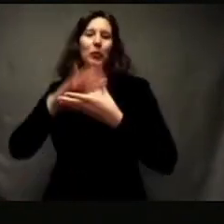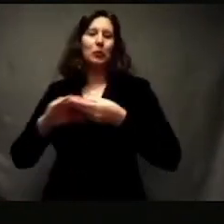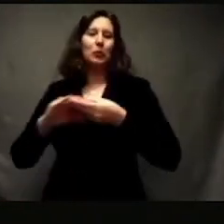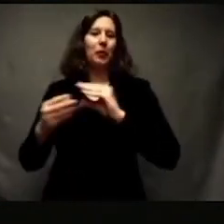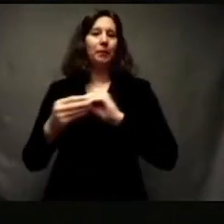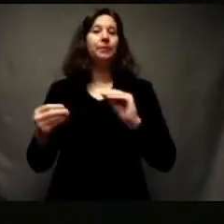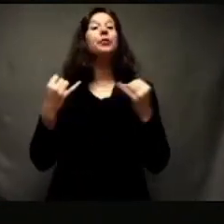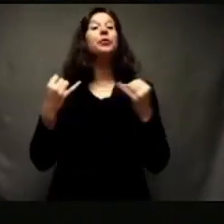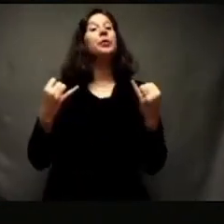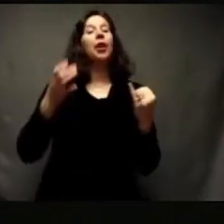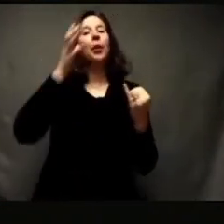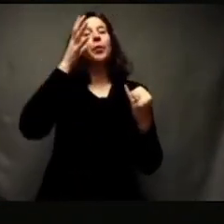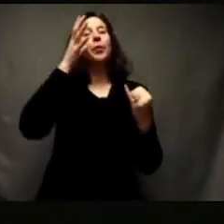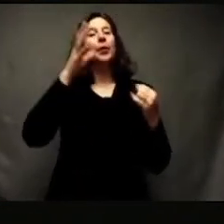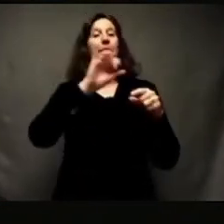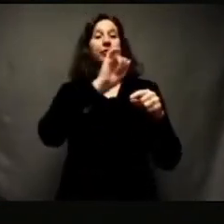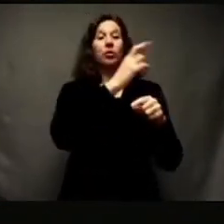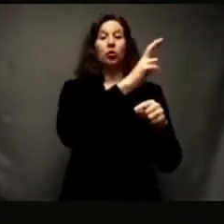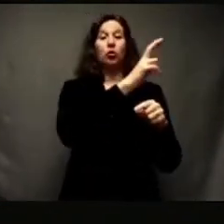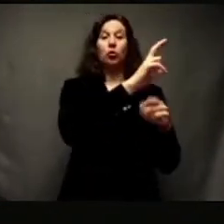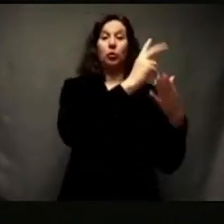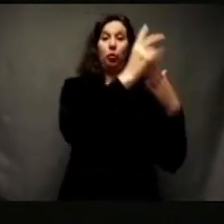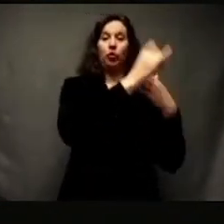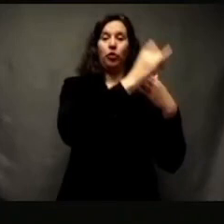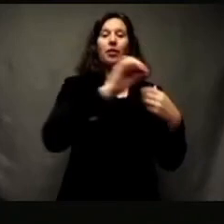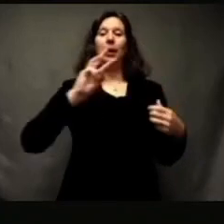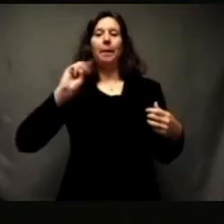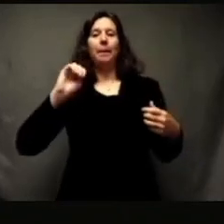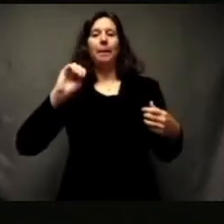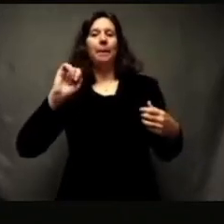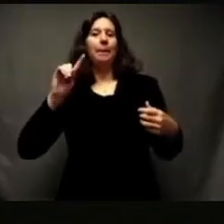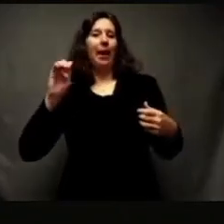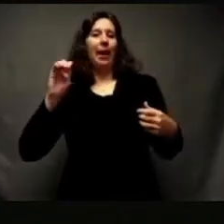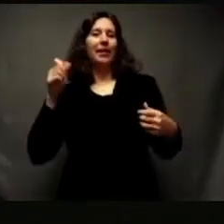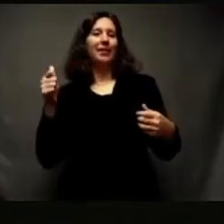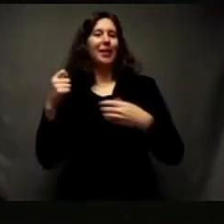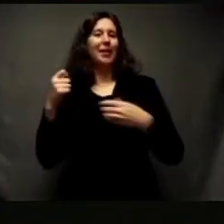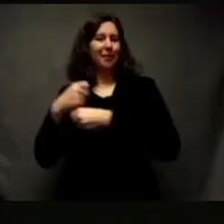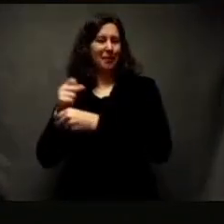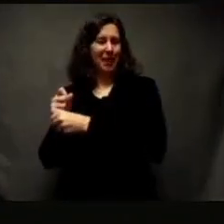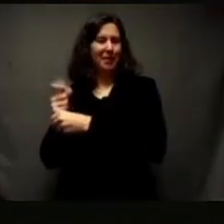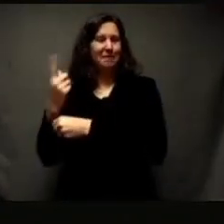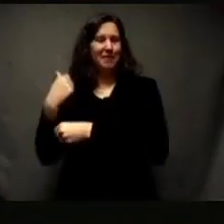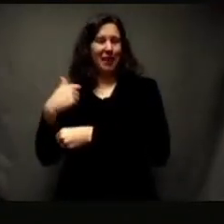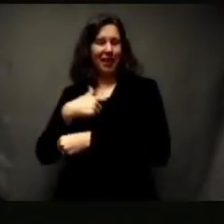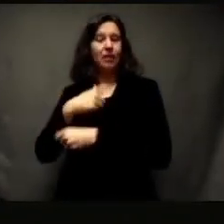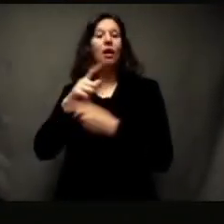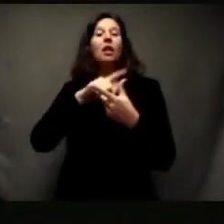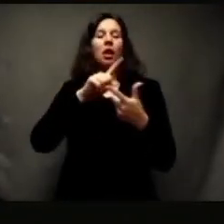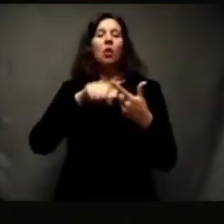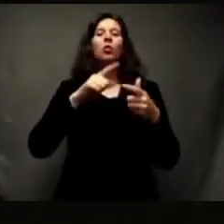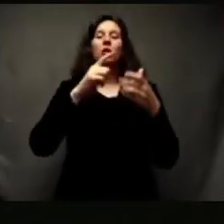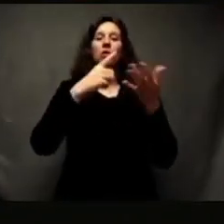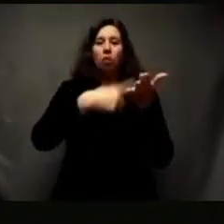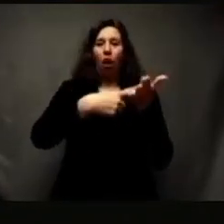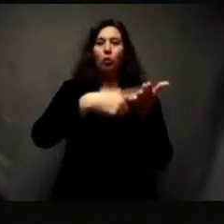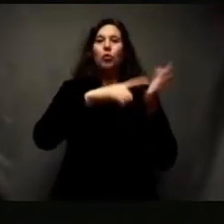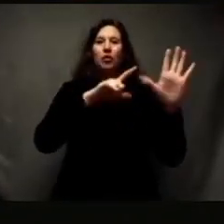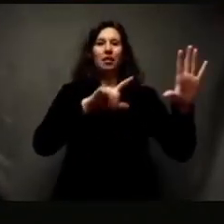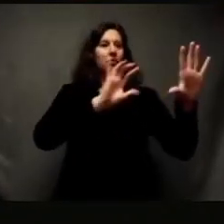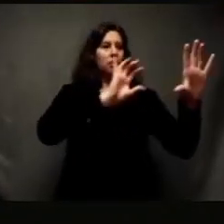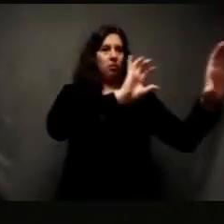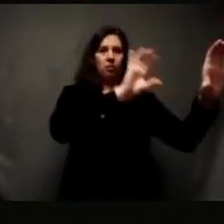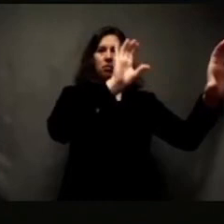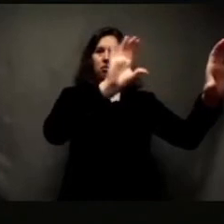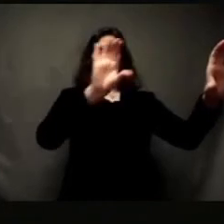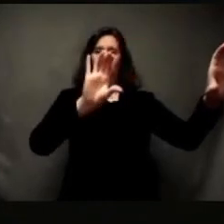look at a ScratchJr project that Maddie created for us. And then we're going to talk through this design sheet together. And then we'll